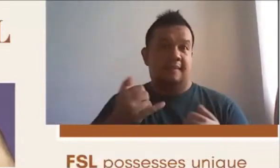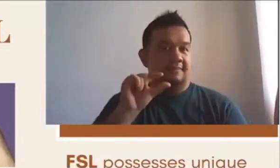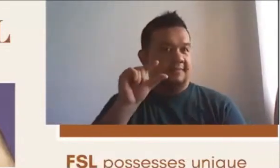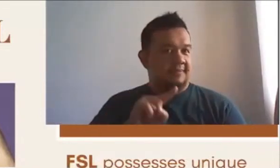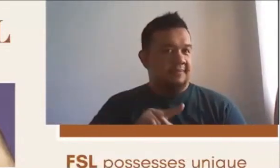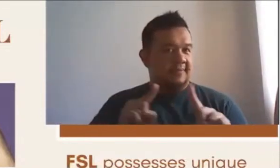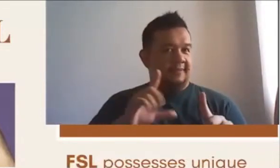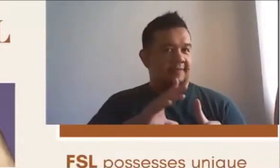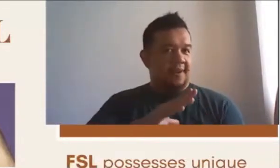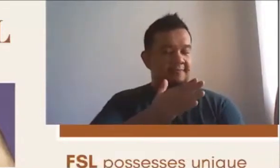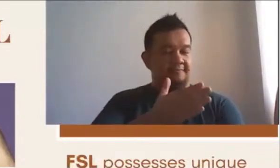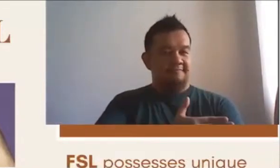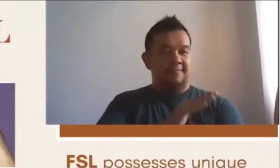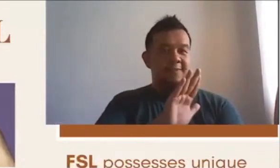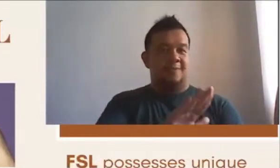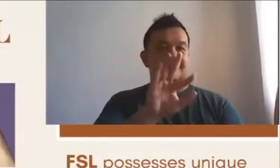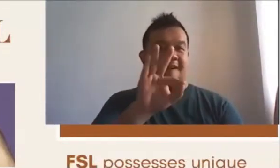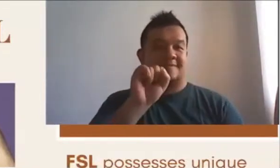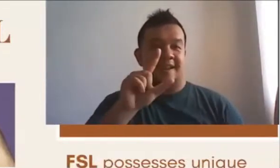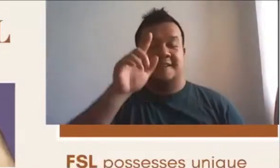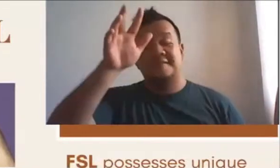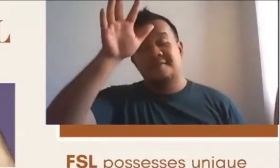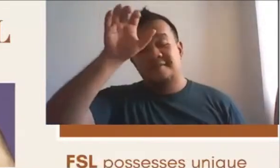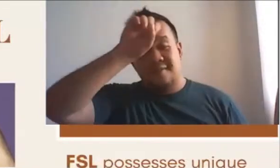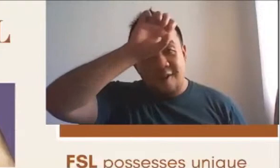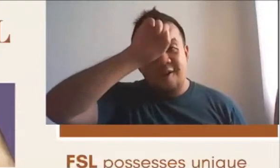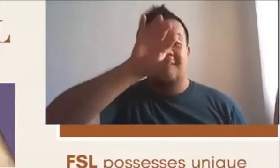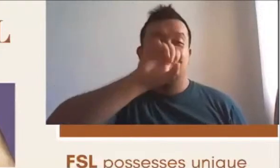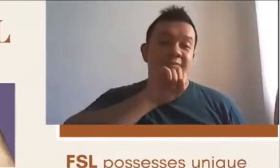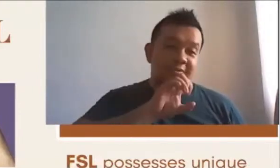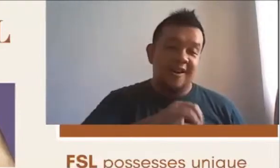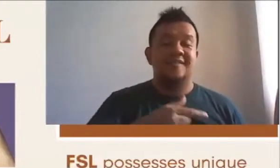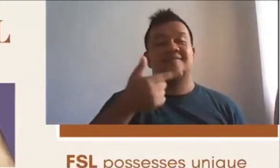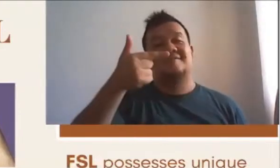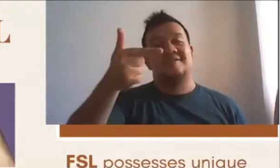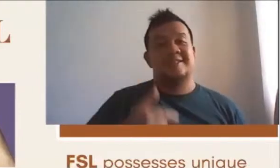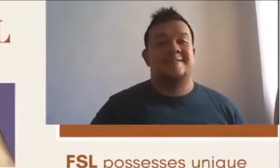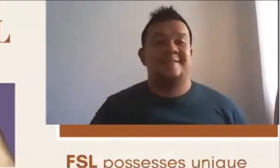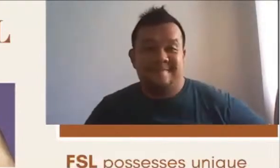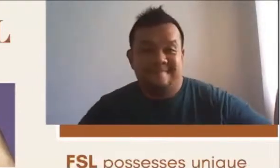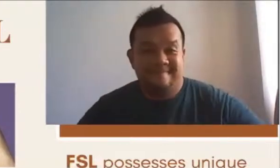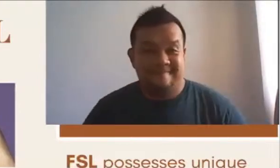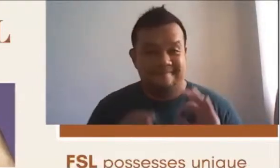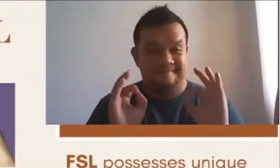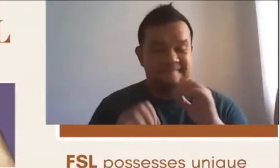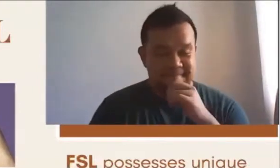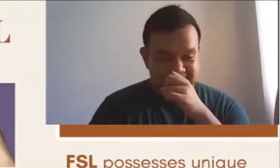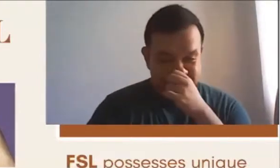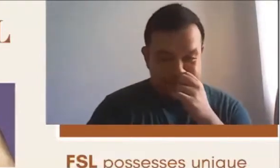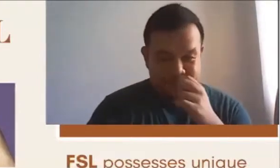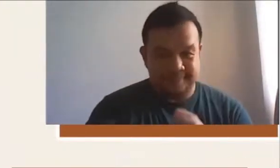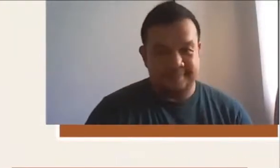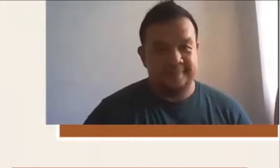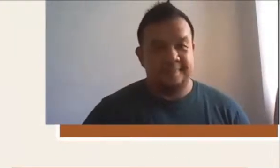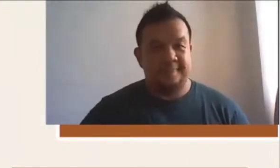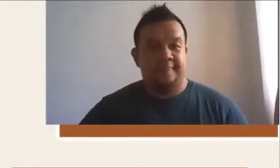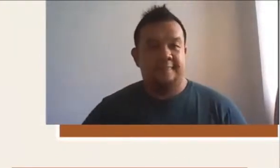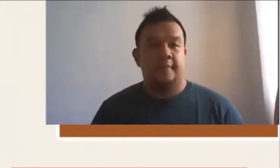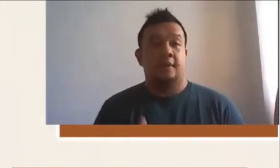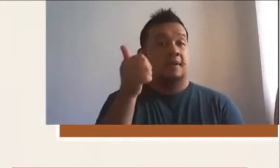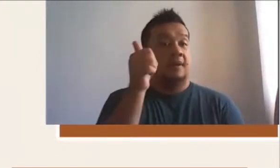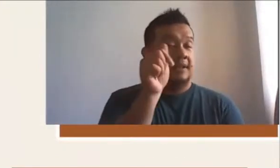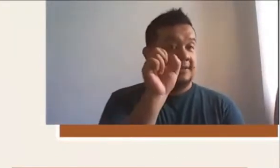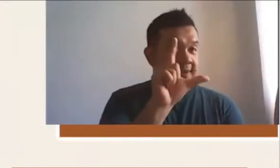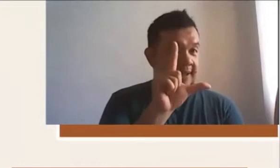nga, as you can see dun sa lolo and lola, nagkaiba na siya. So next question, ASL, is it equivalent to written